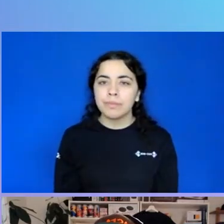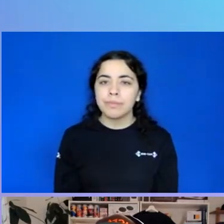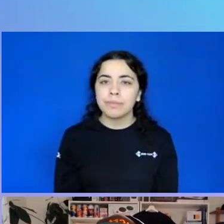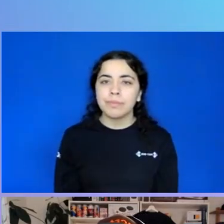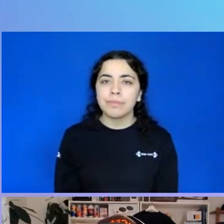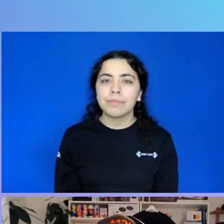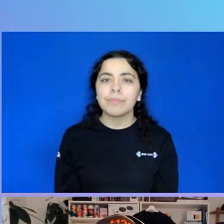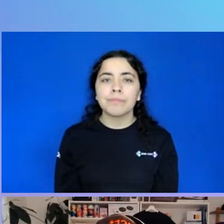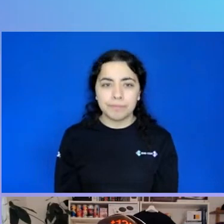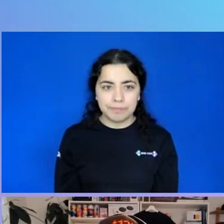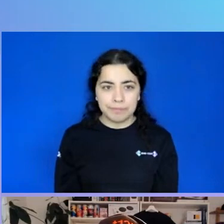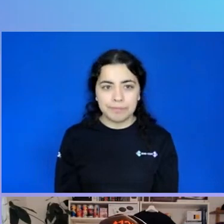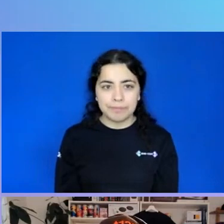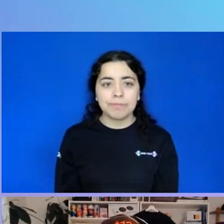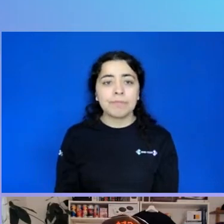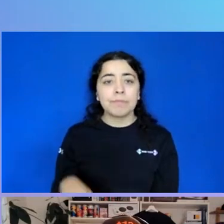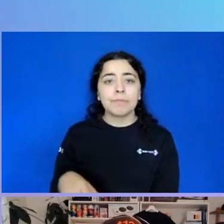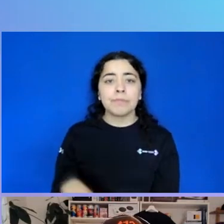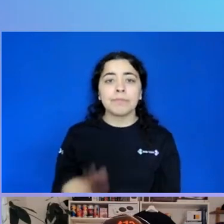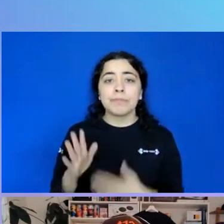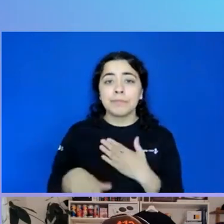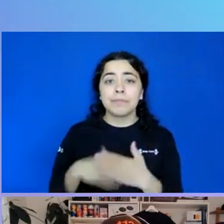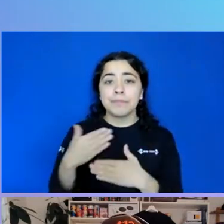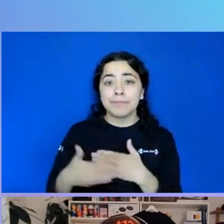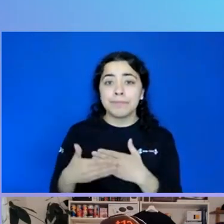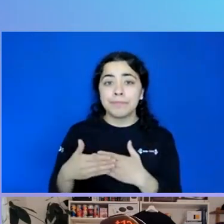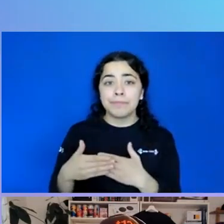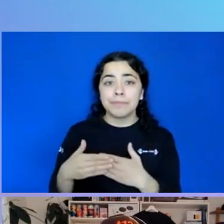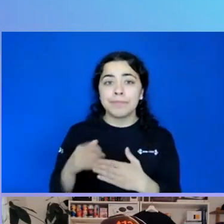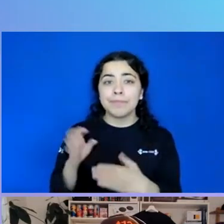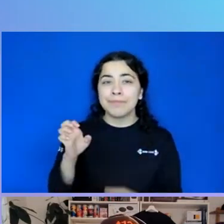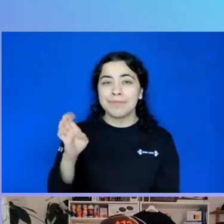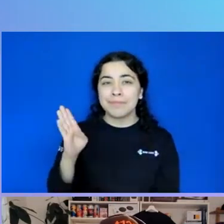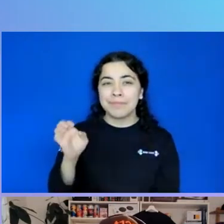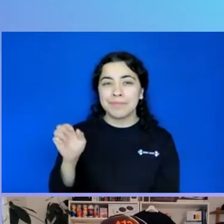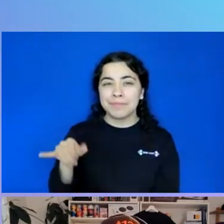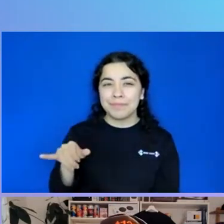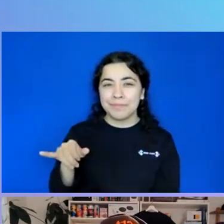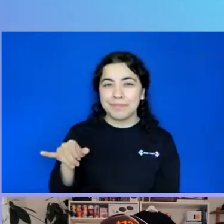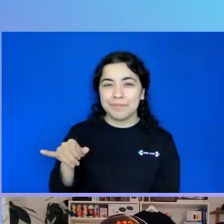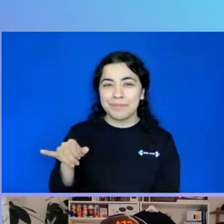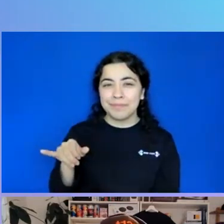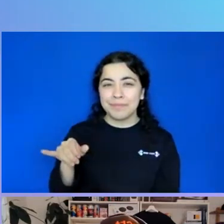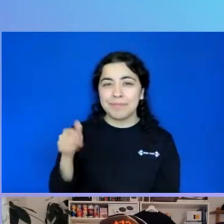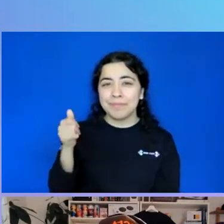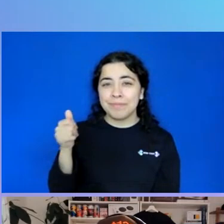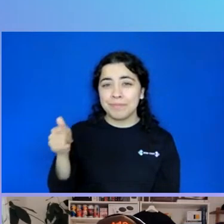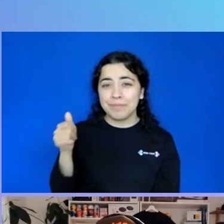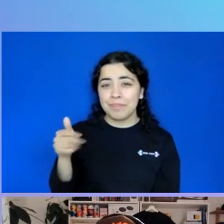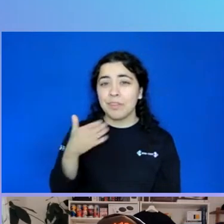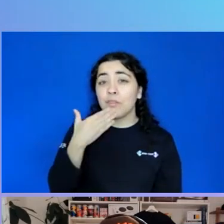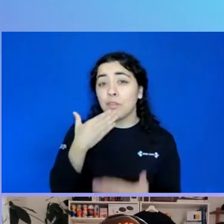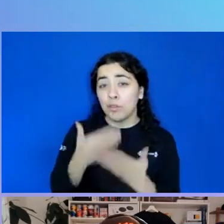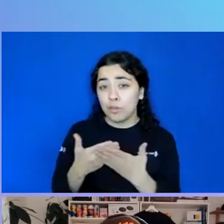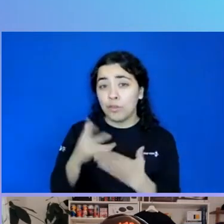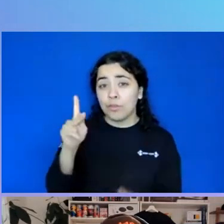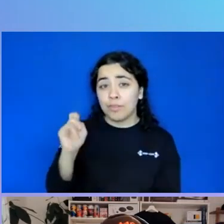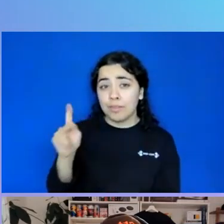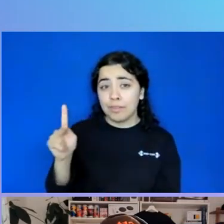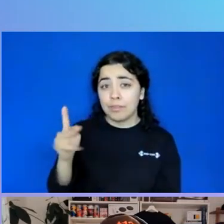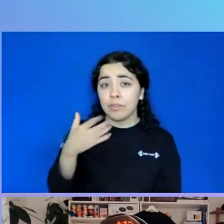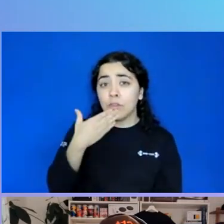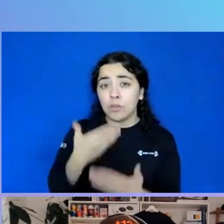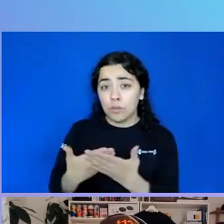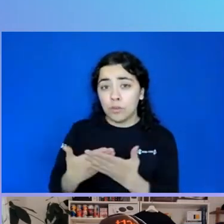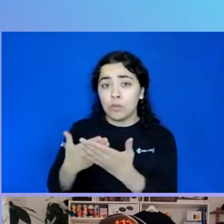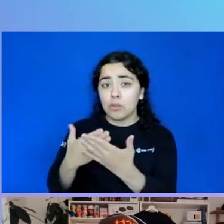And eBay, again, they have quite good links, I would say. It's good contrast,